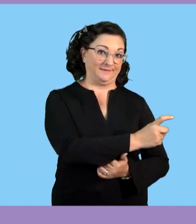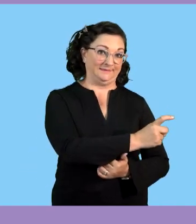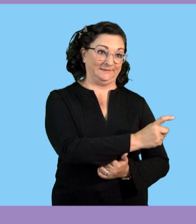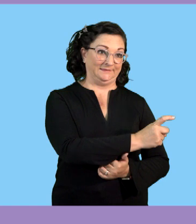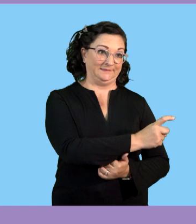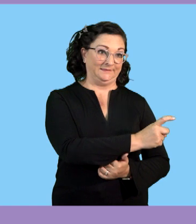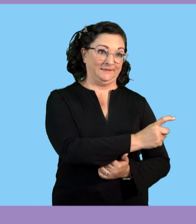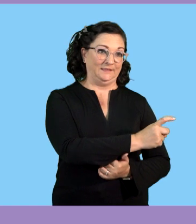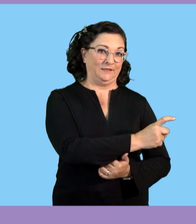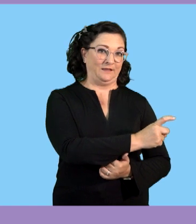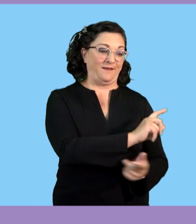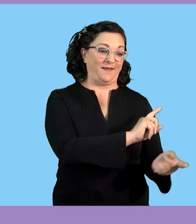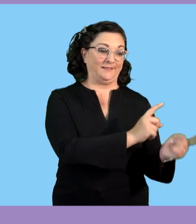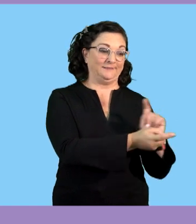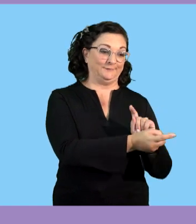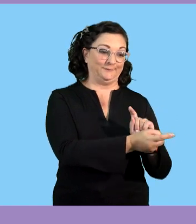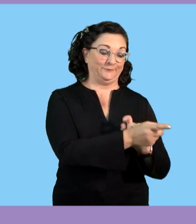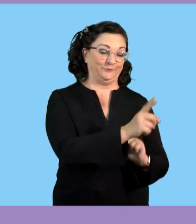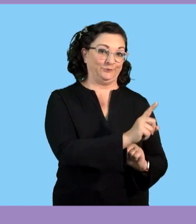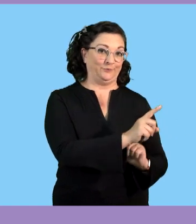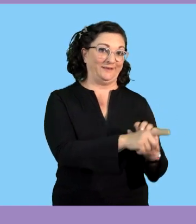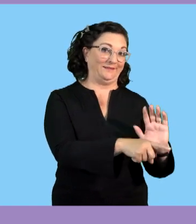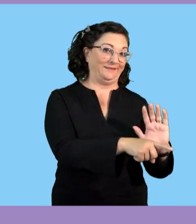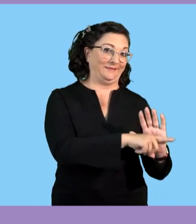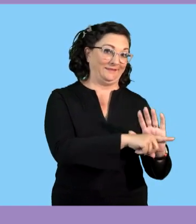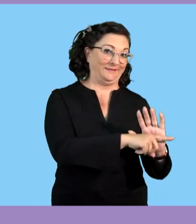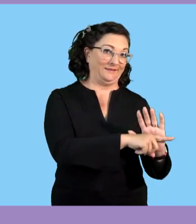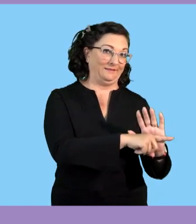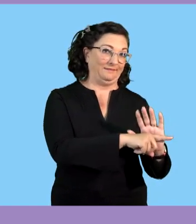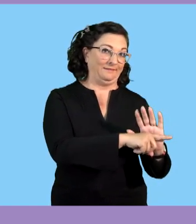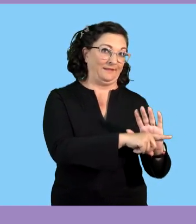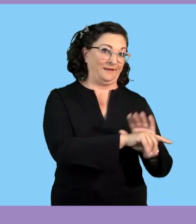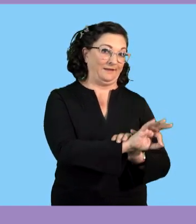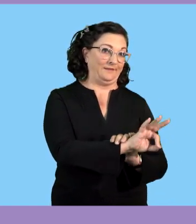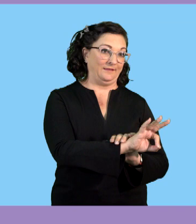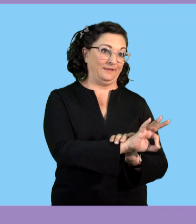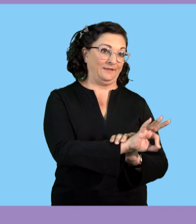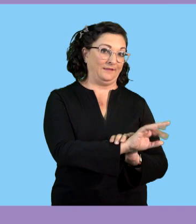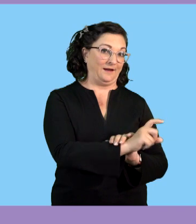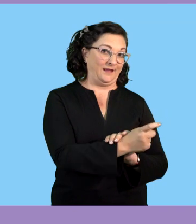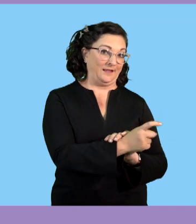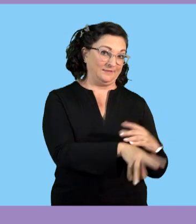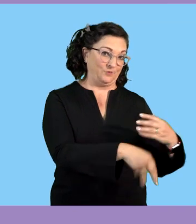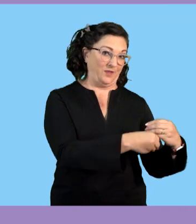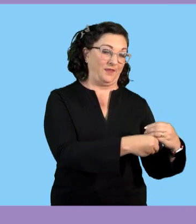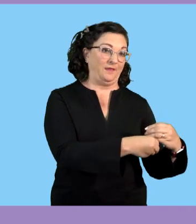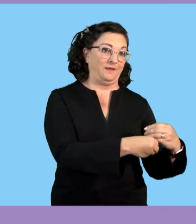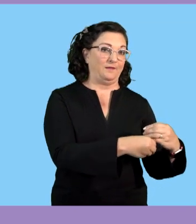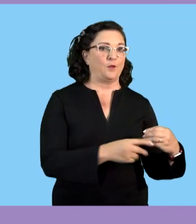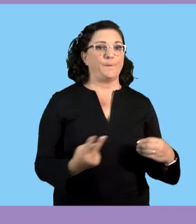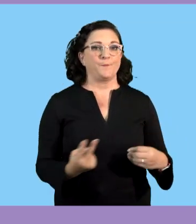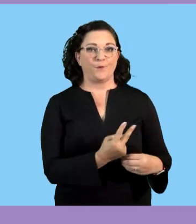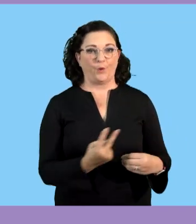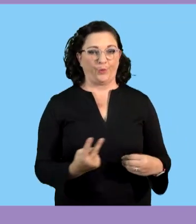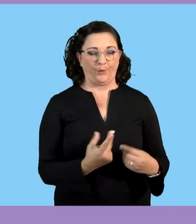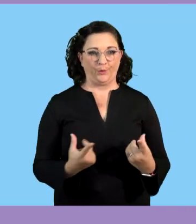which is, as we know, adding a negative 3x. And we have to do that now